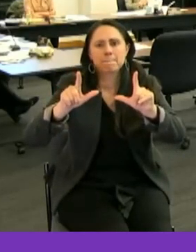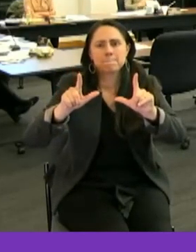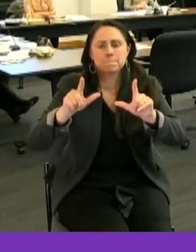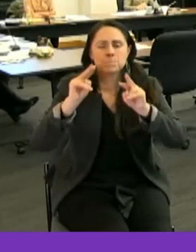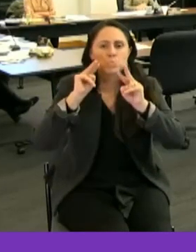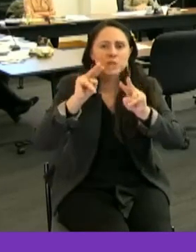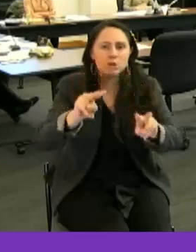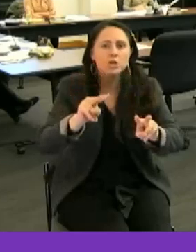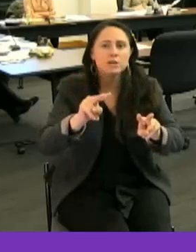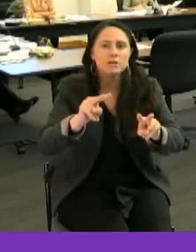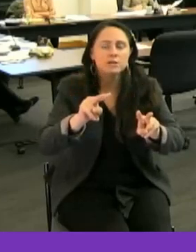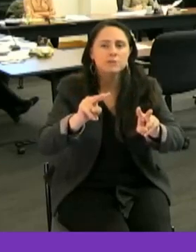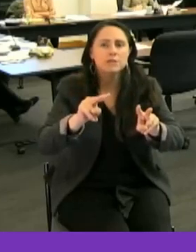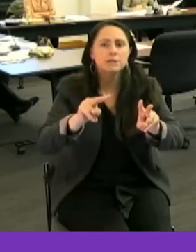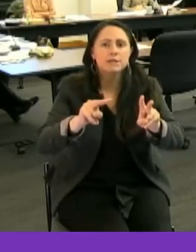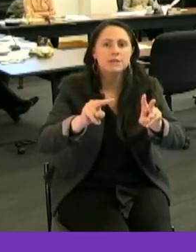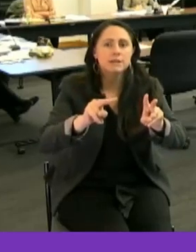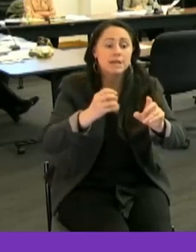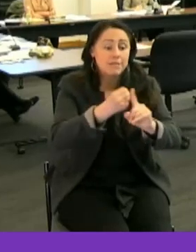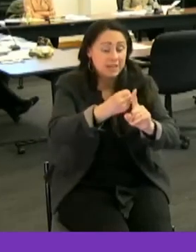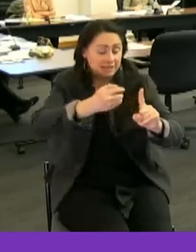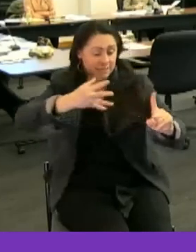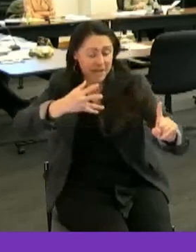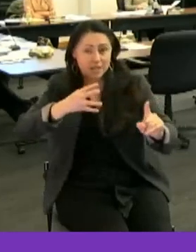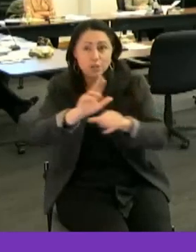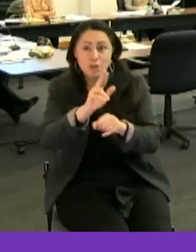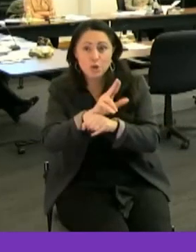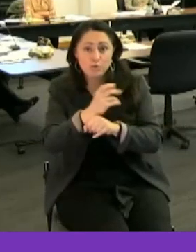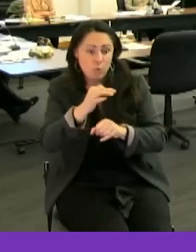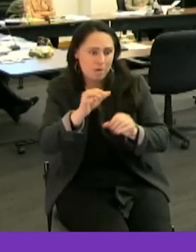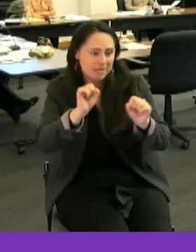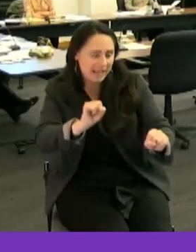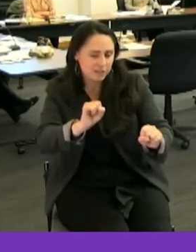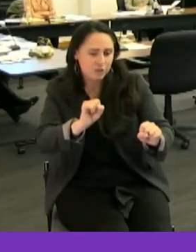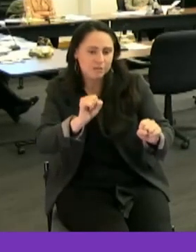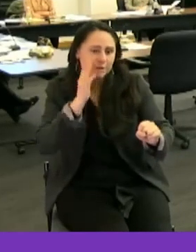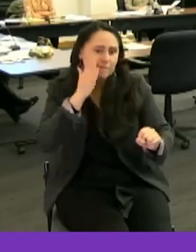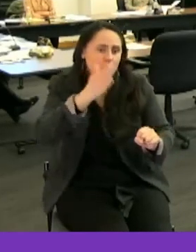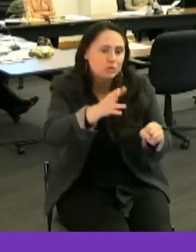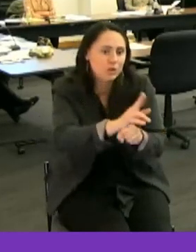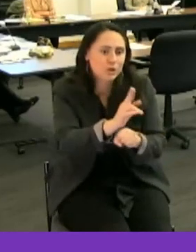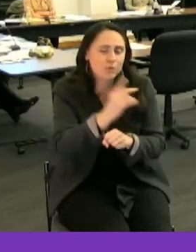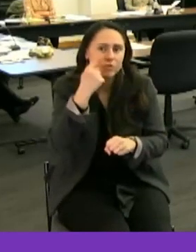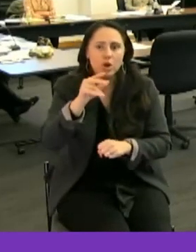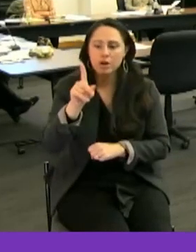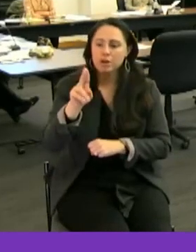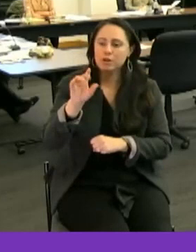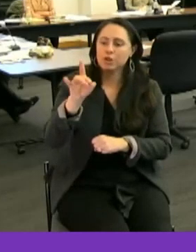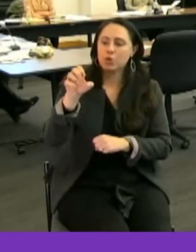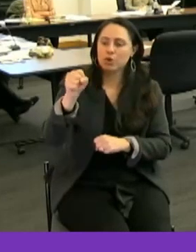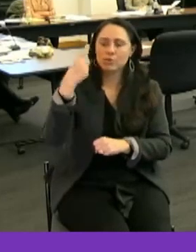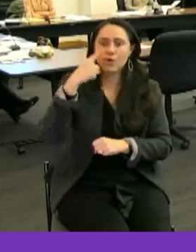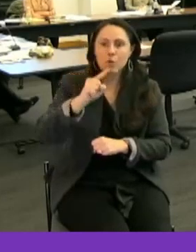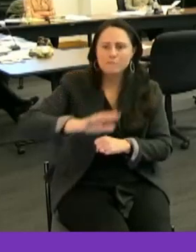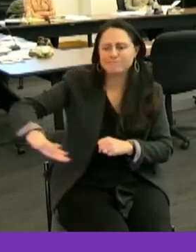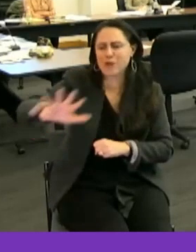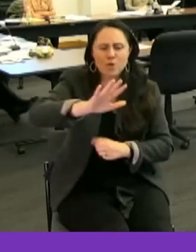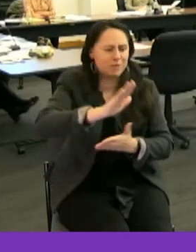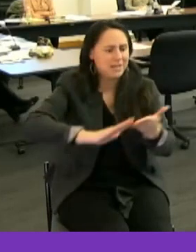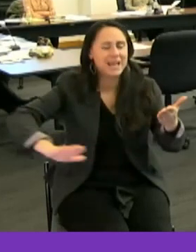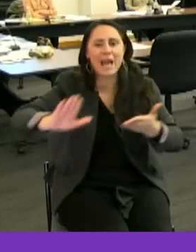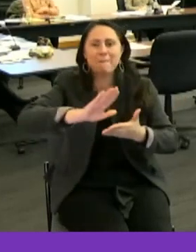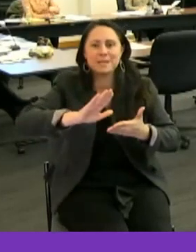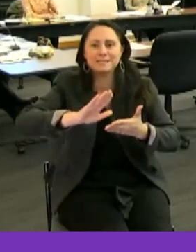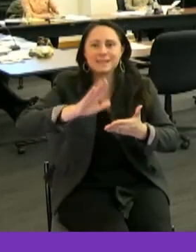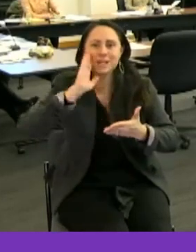we look at the expanded use or potential expanded use of Kudo for campus-wide use,